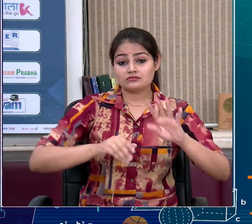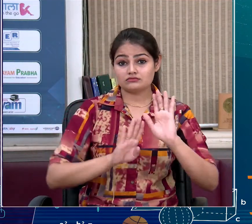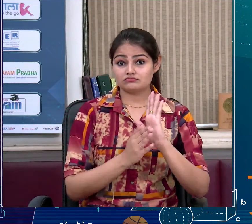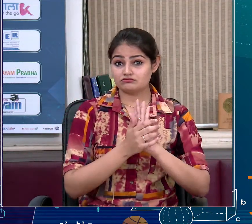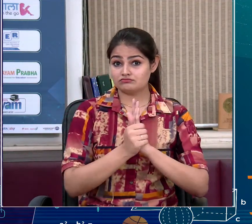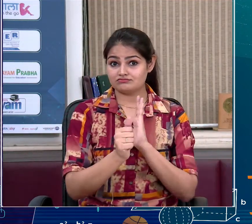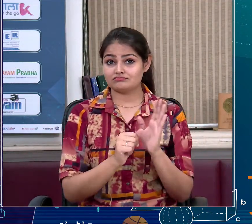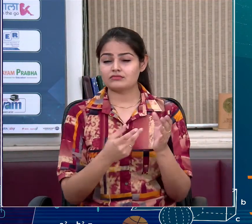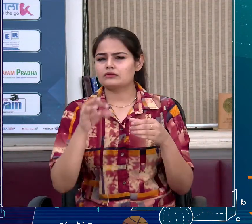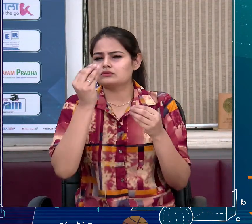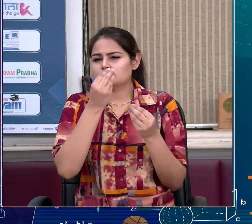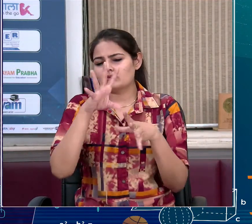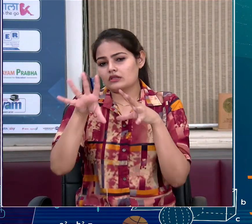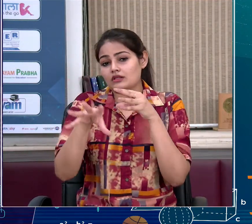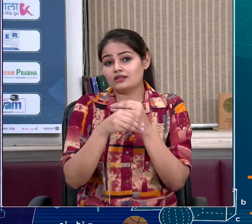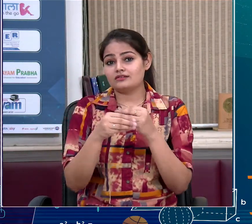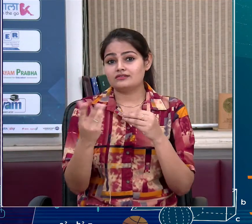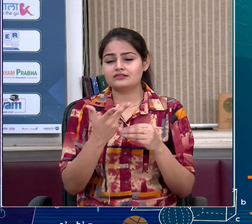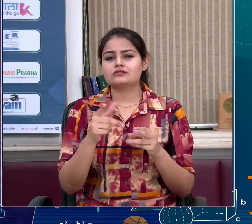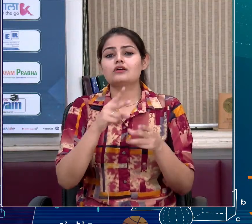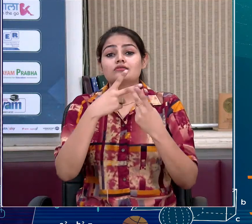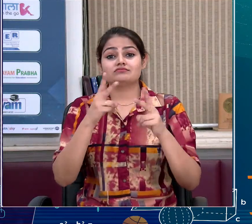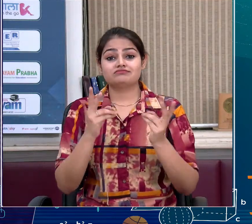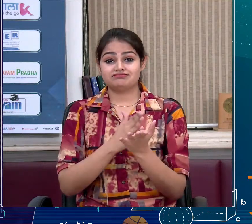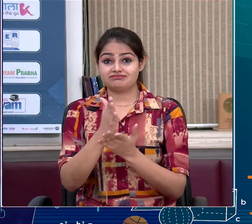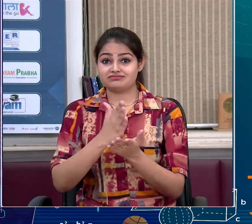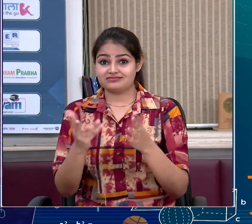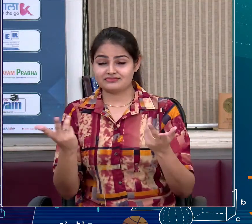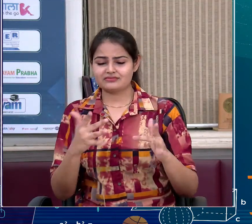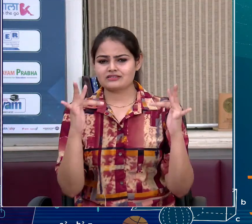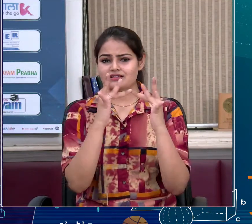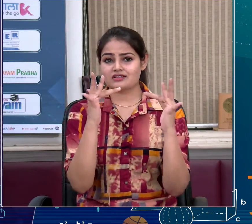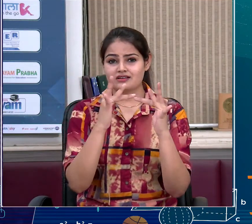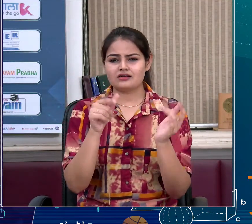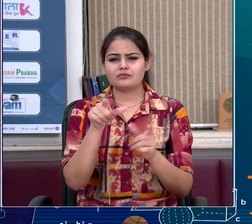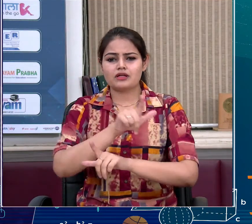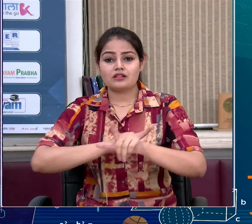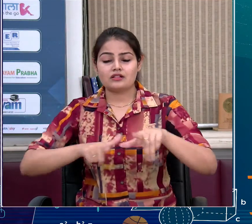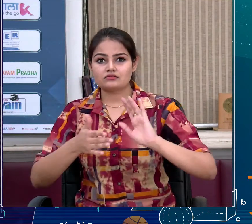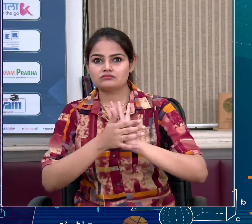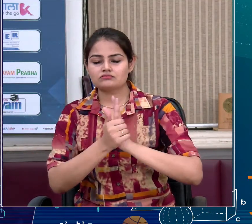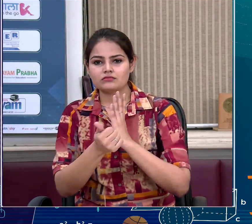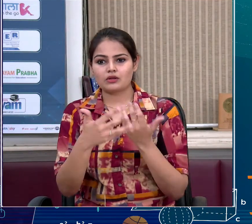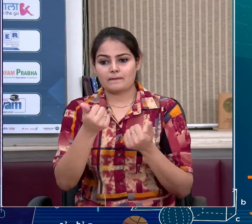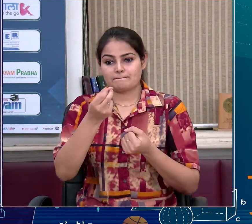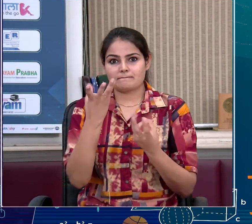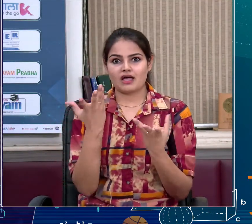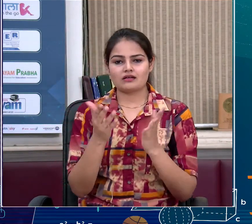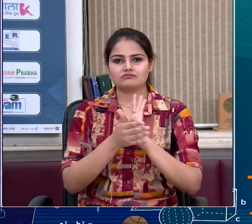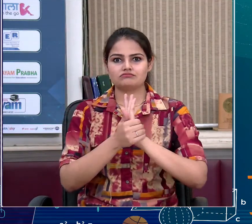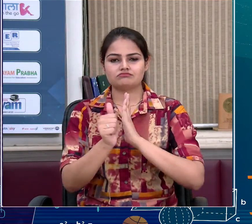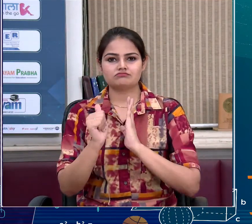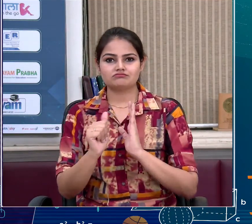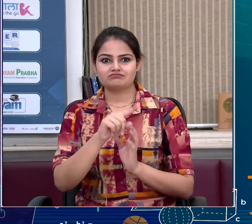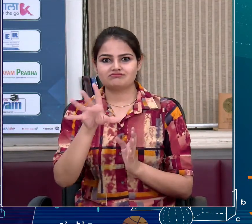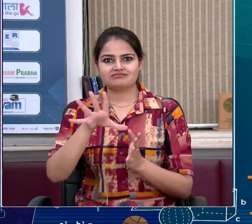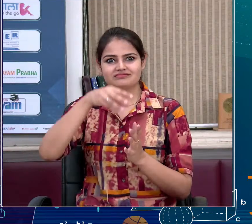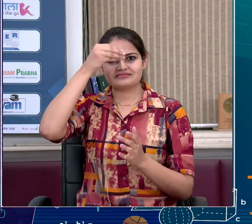are a lot of other games also which is available online where you have language skills plus the mathematical skills, small